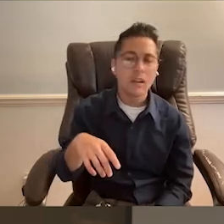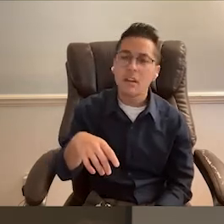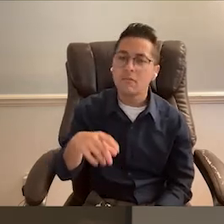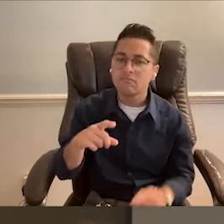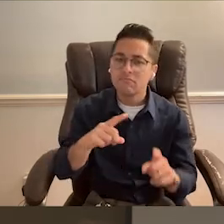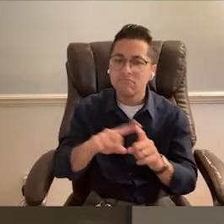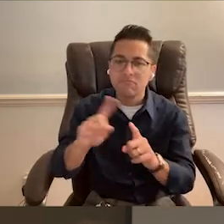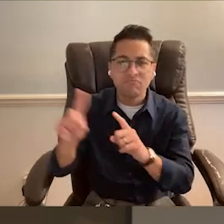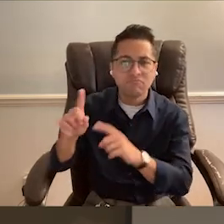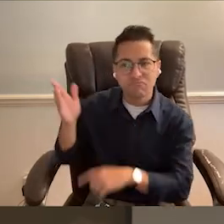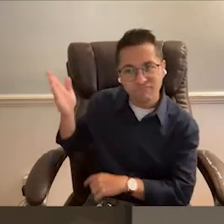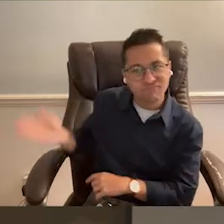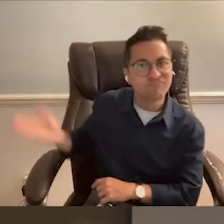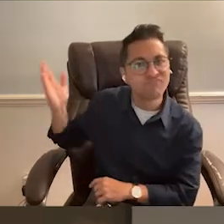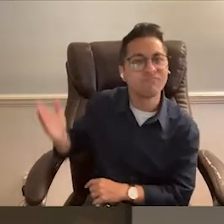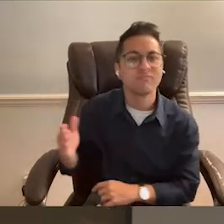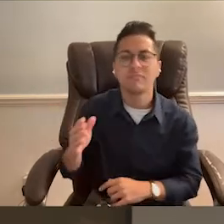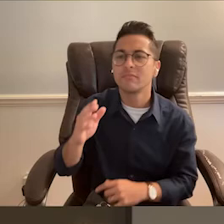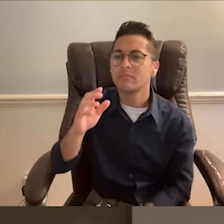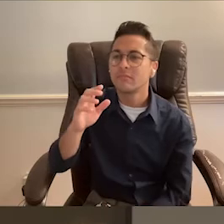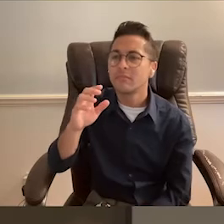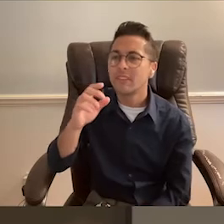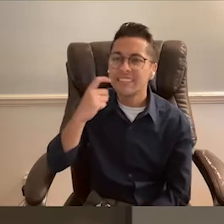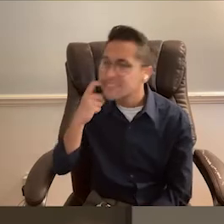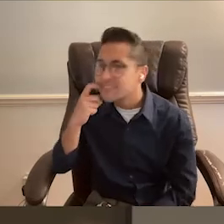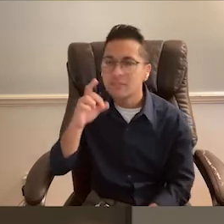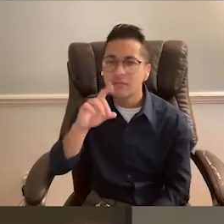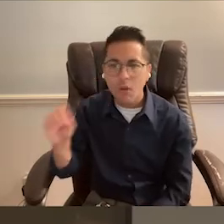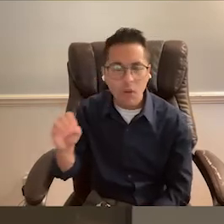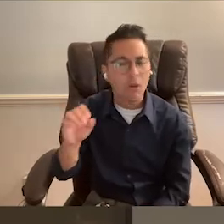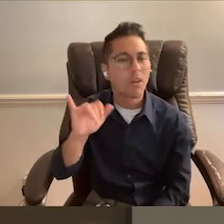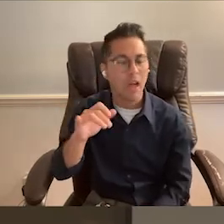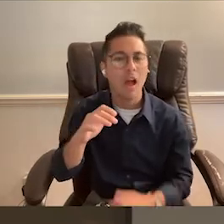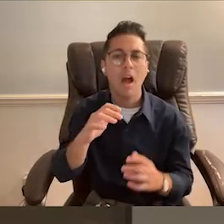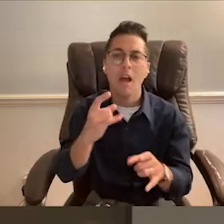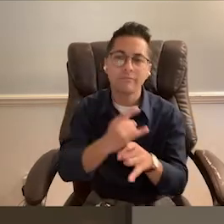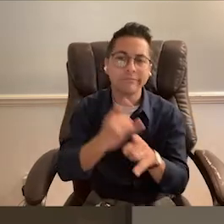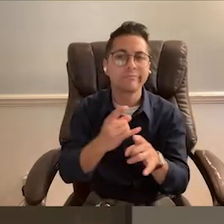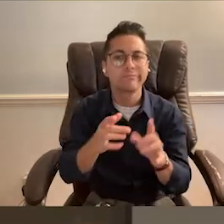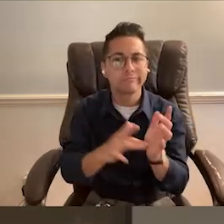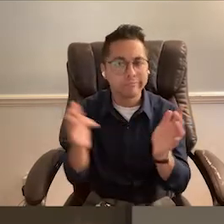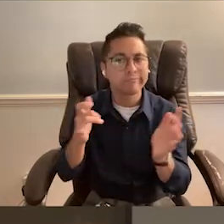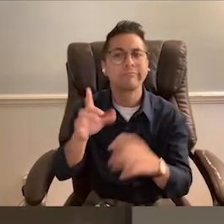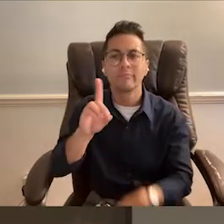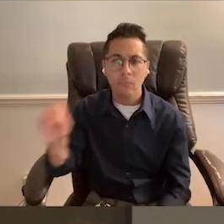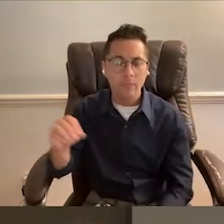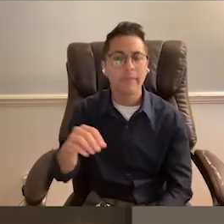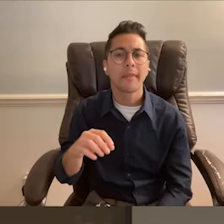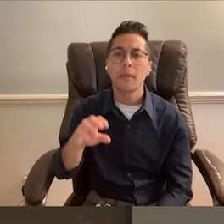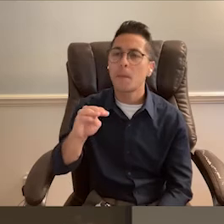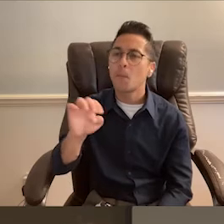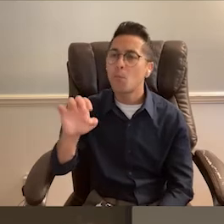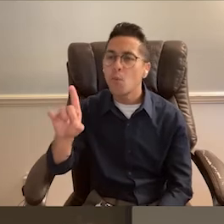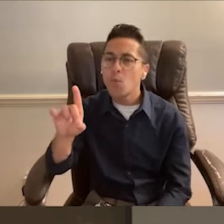obsessive compulsive disorder, otherwise known as OCD, personality disorders, impulse control, addiction